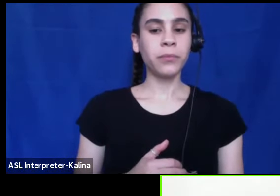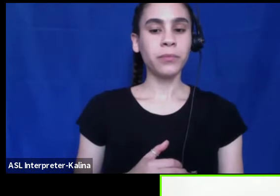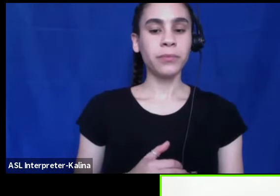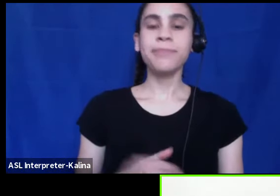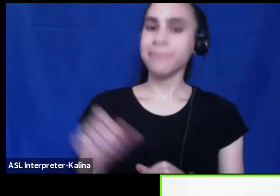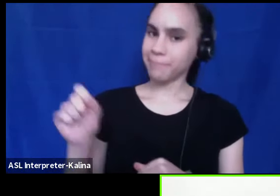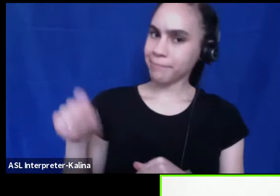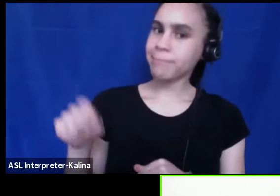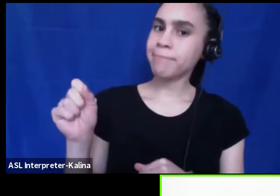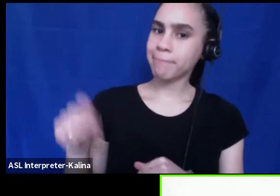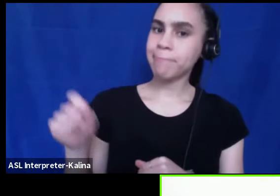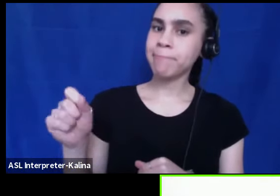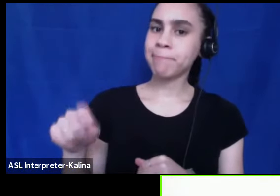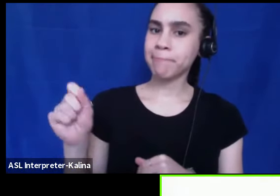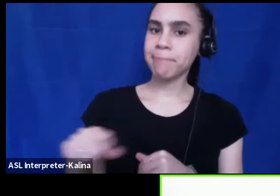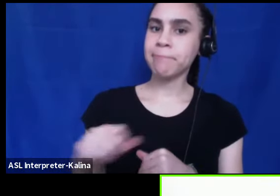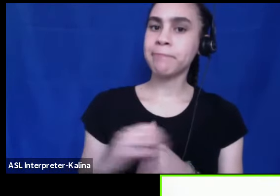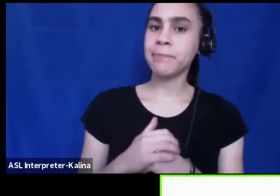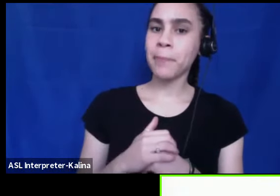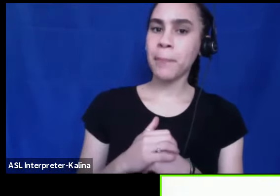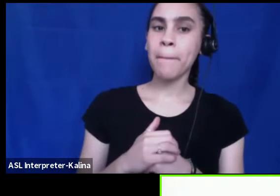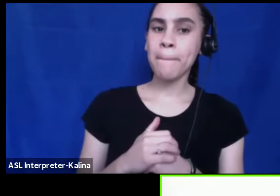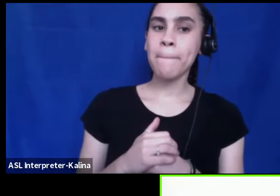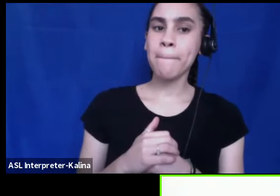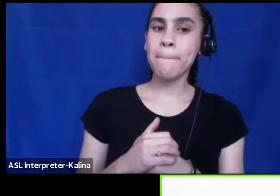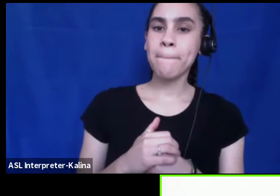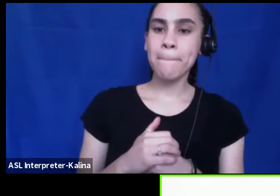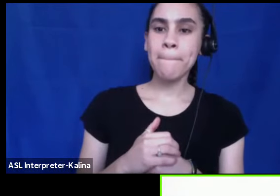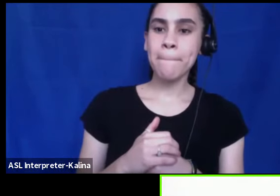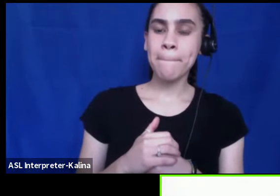Yeah. And I want to,